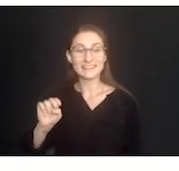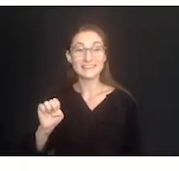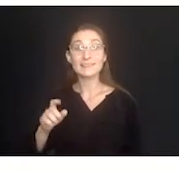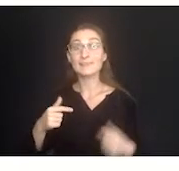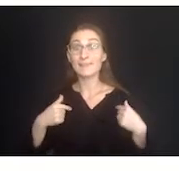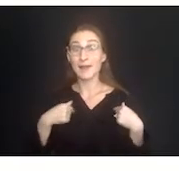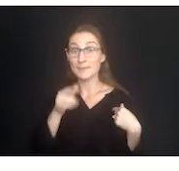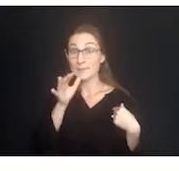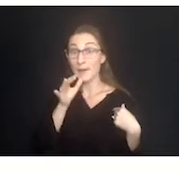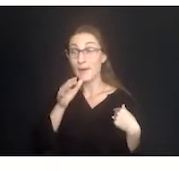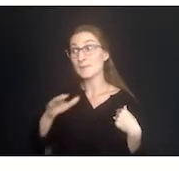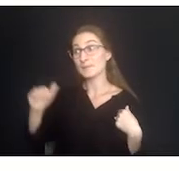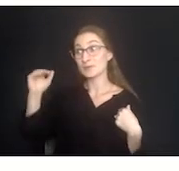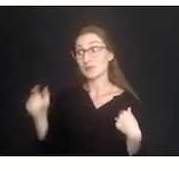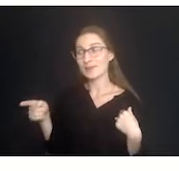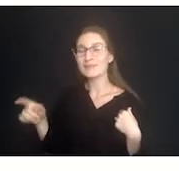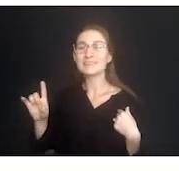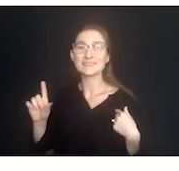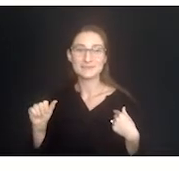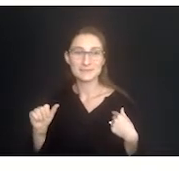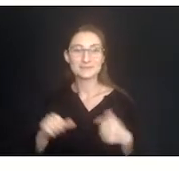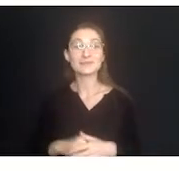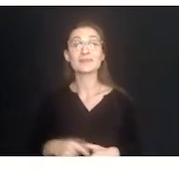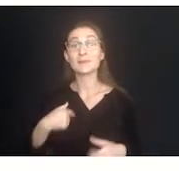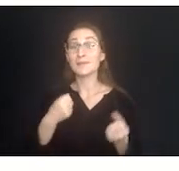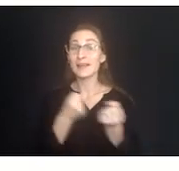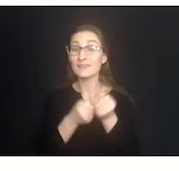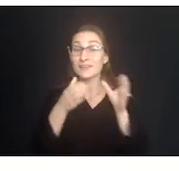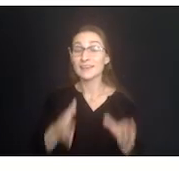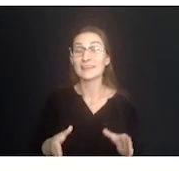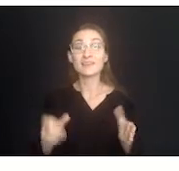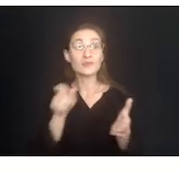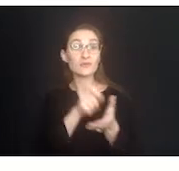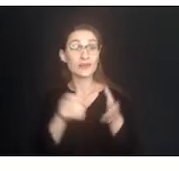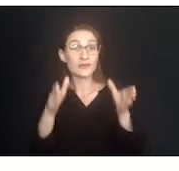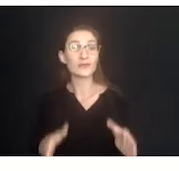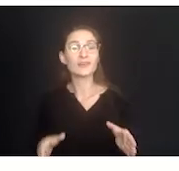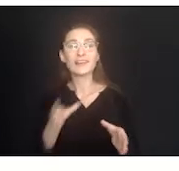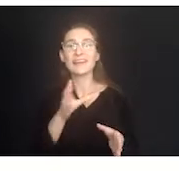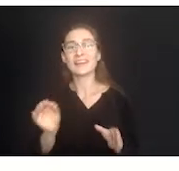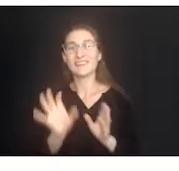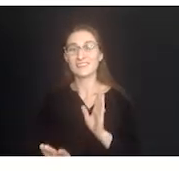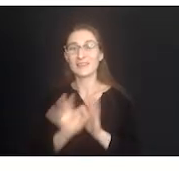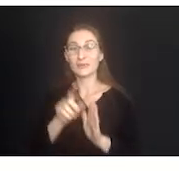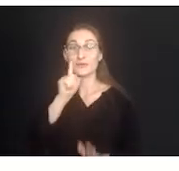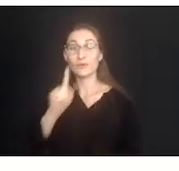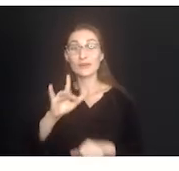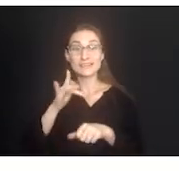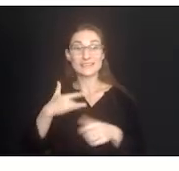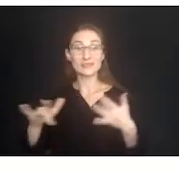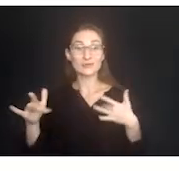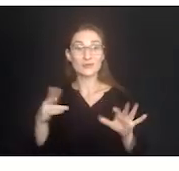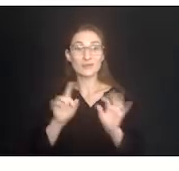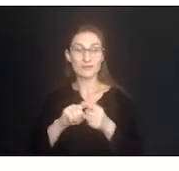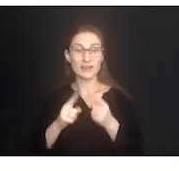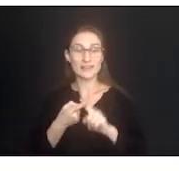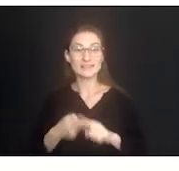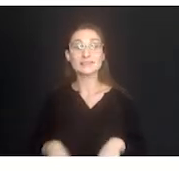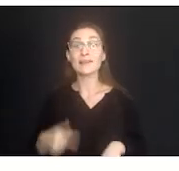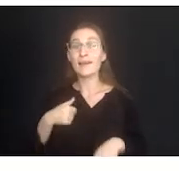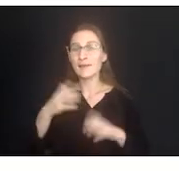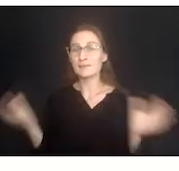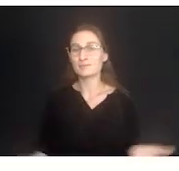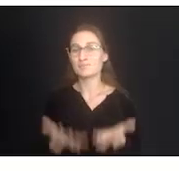So my name is Christine Goulburn. I'm a special needs mom, advocate, and the founder of Sensory Friends. It's a website I run online. I